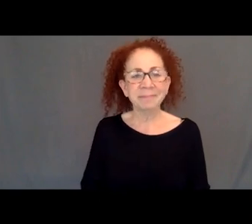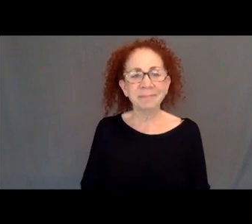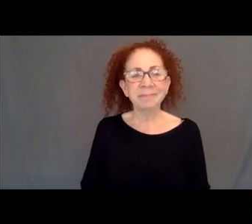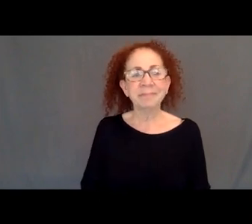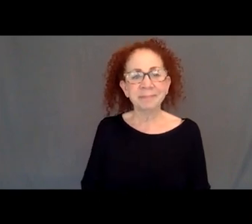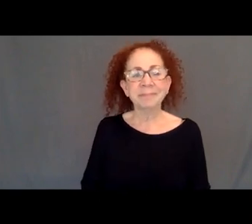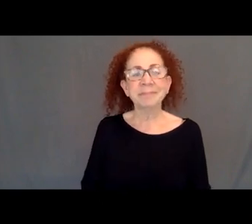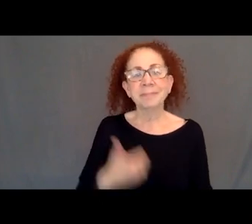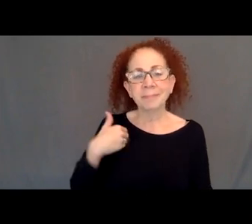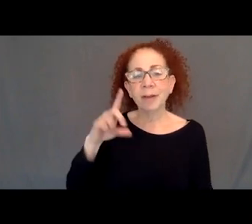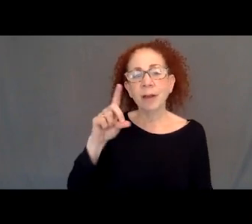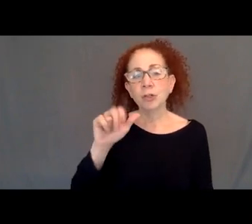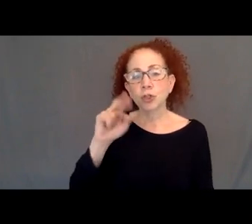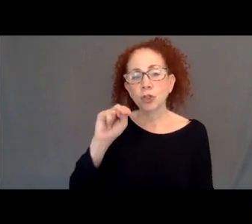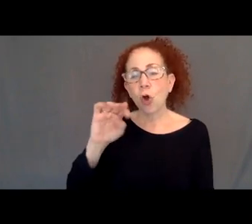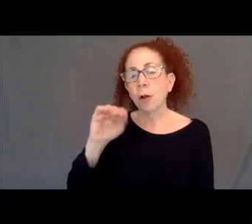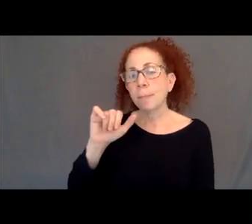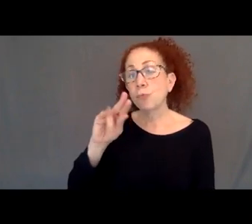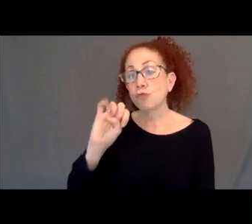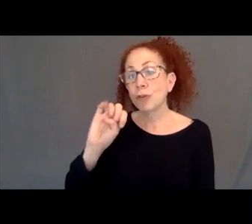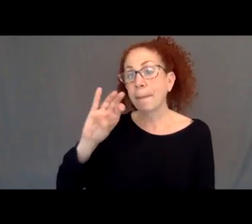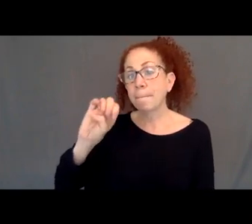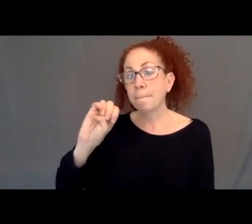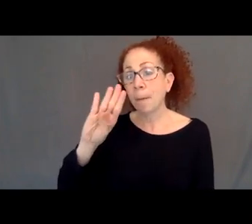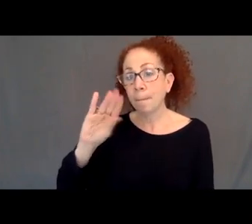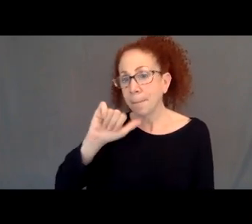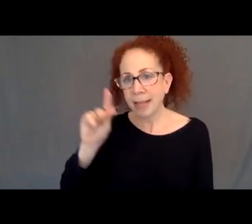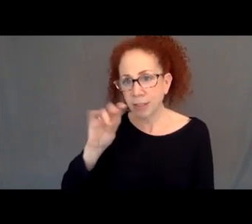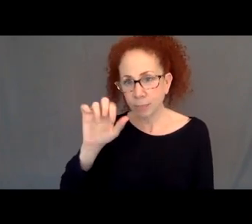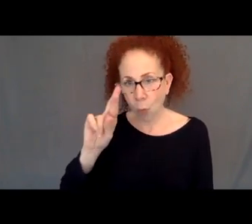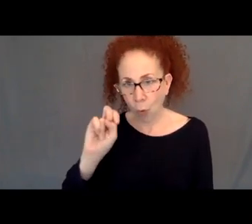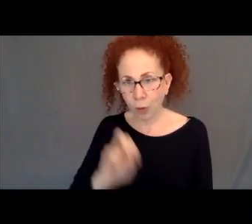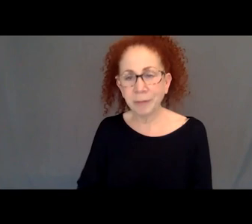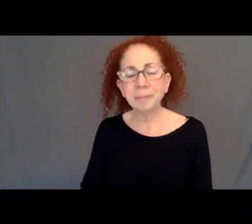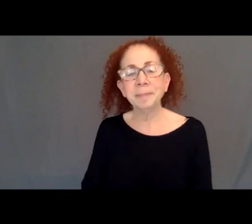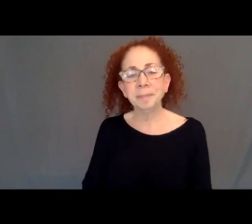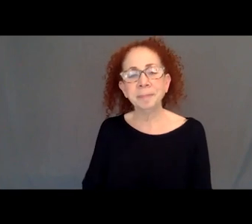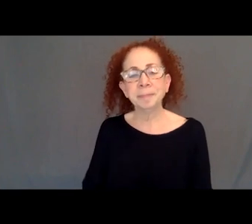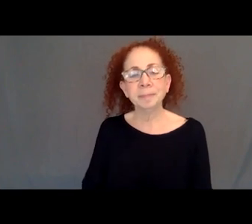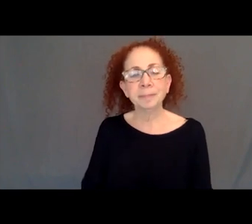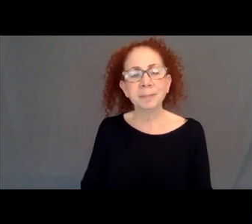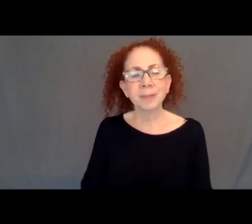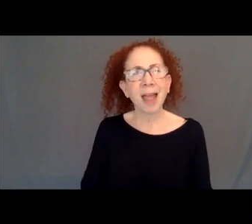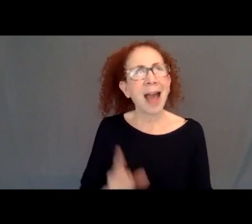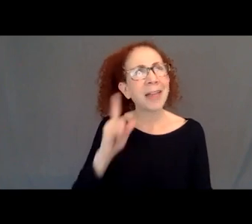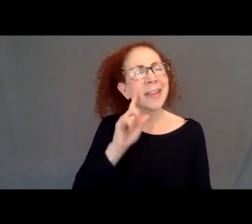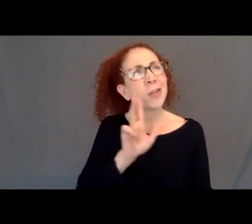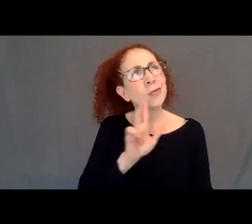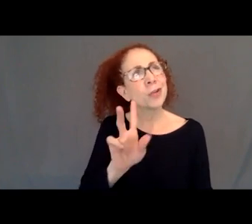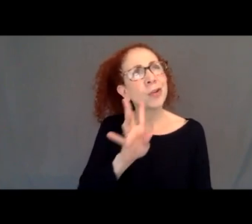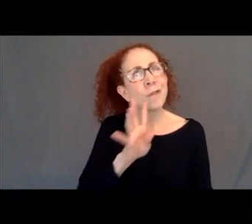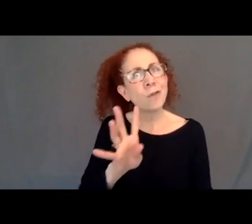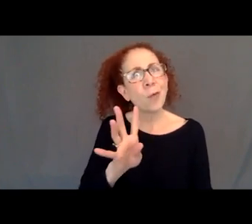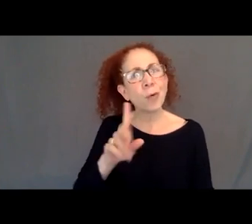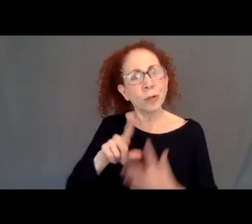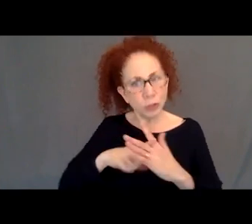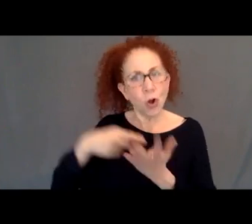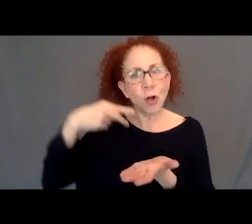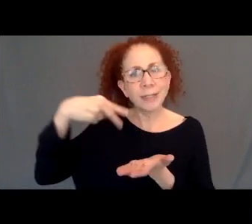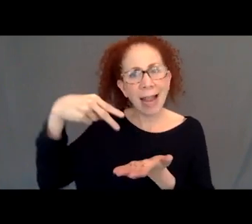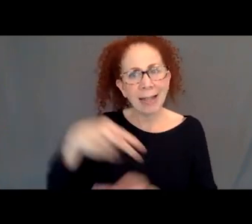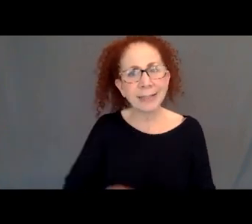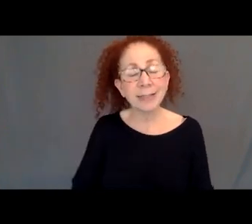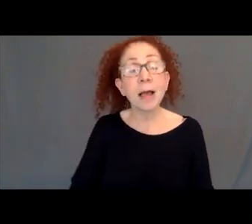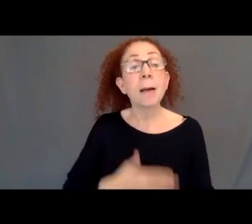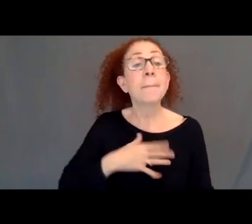So my name is Dawn Marie Bazemore, and I think I was 3 or 4 when I started dancing.